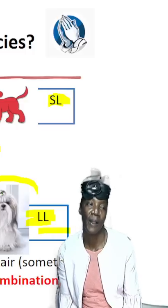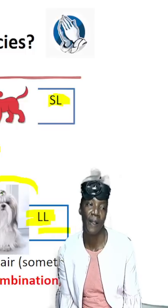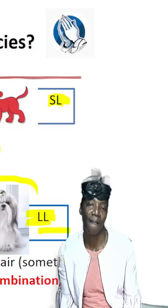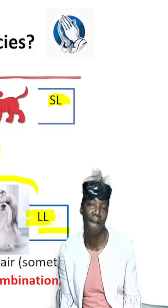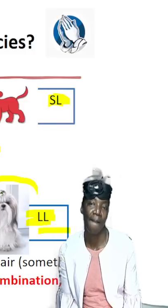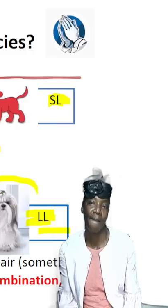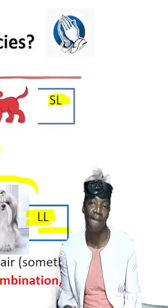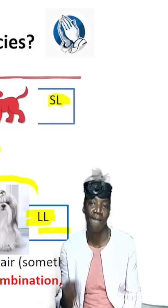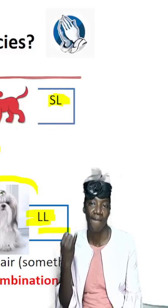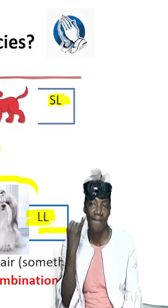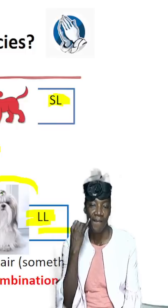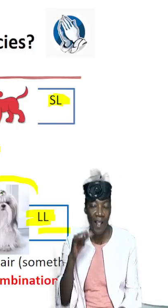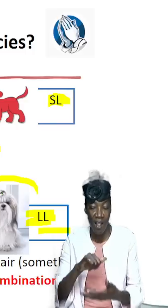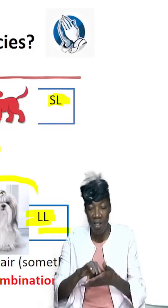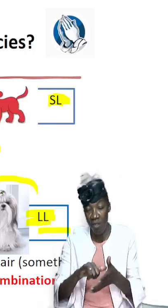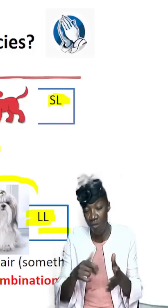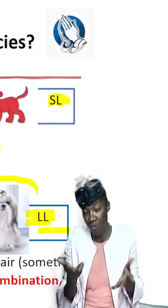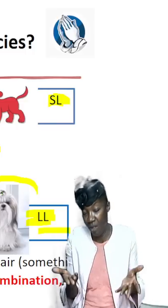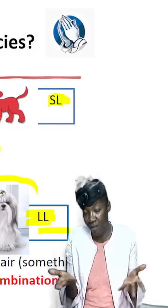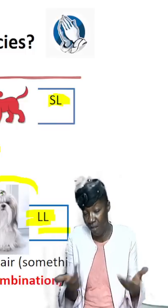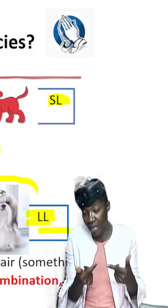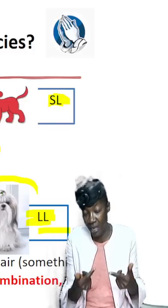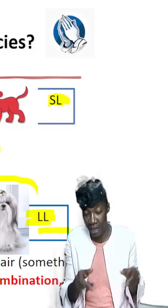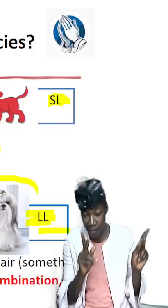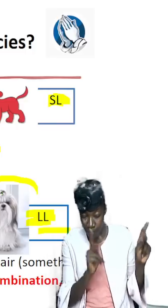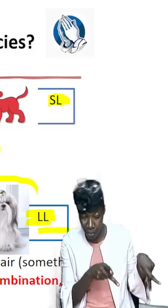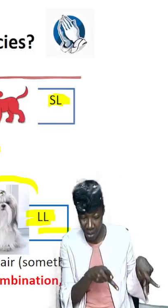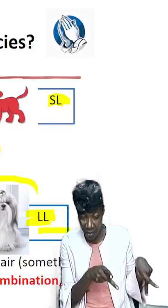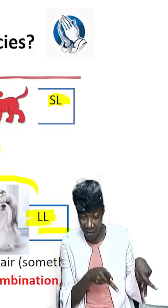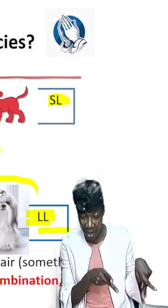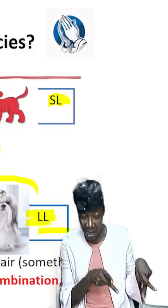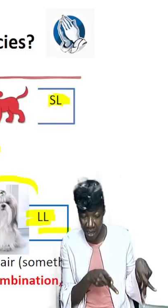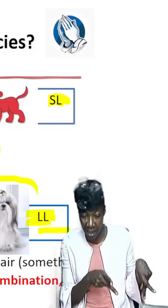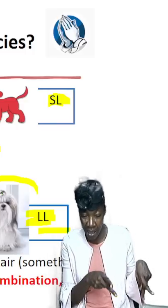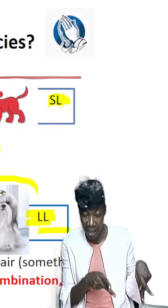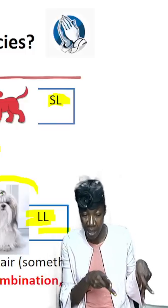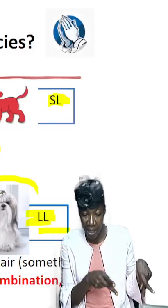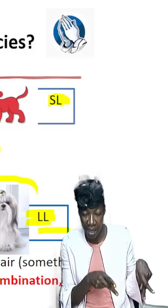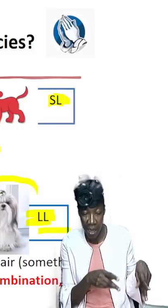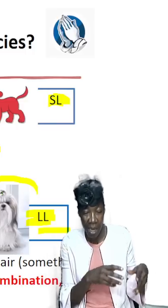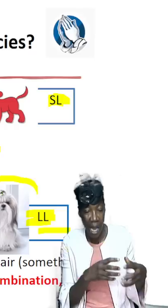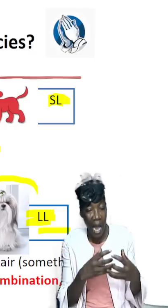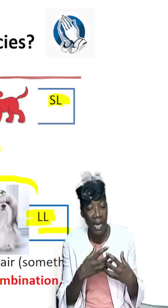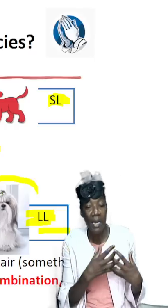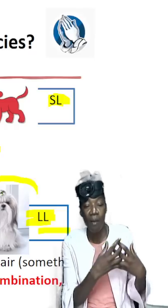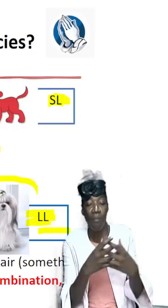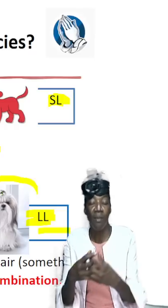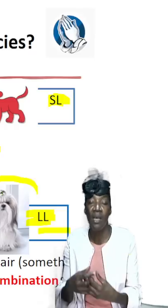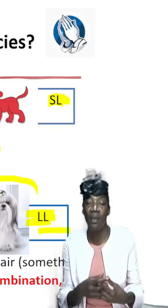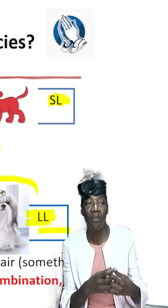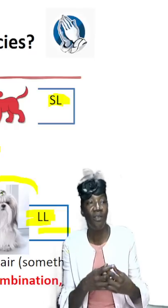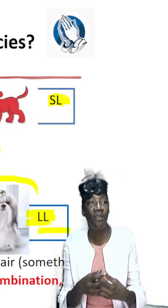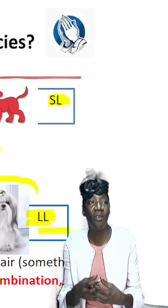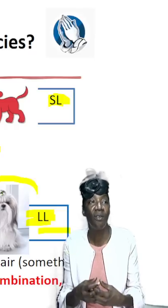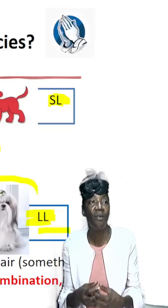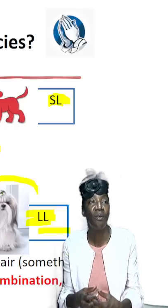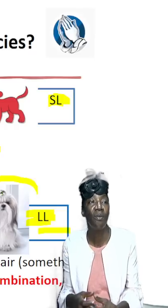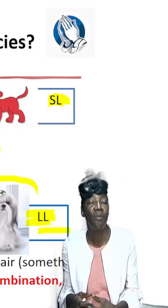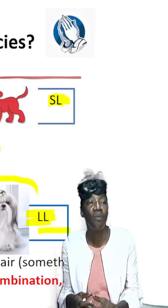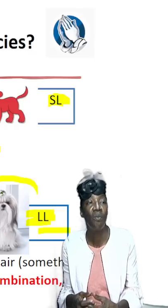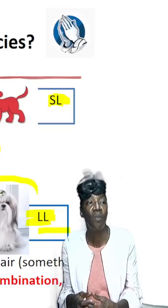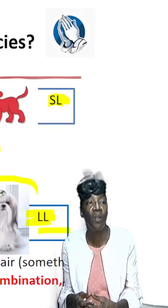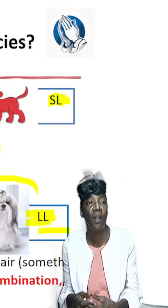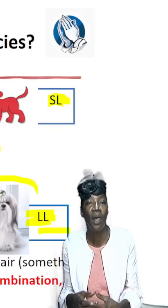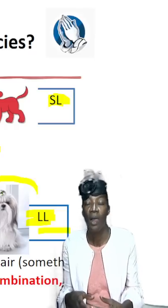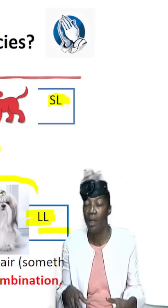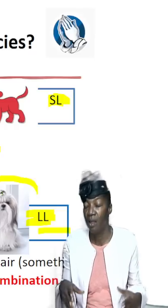And so if those are taken and put aside and they meet, we will have a situation where you can